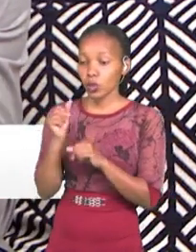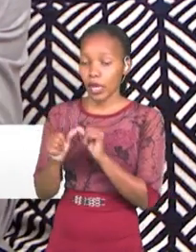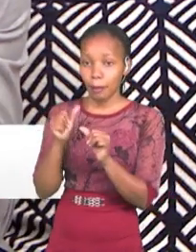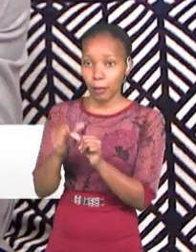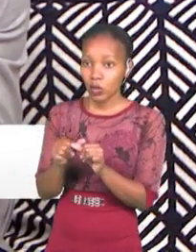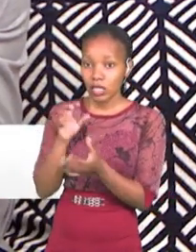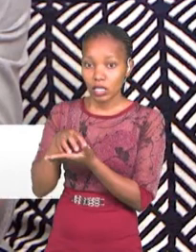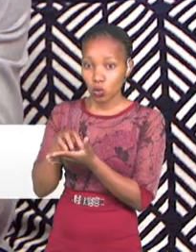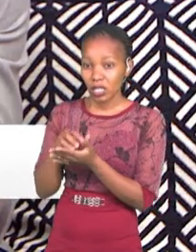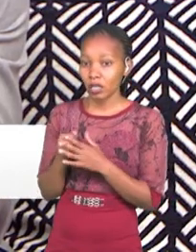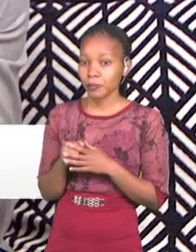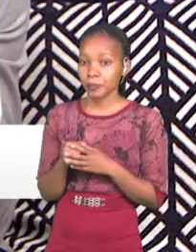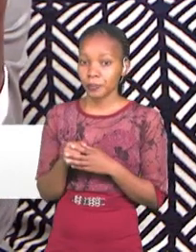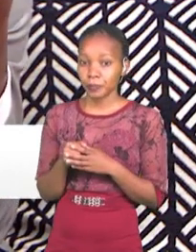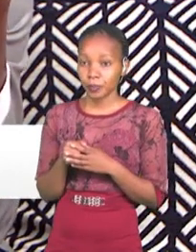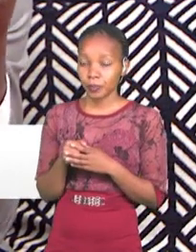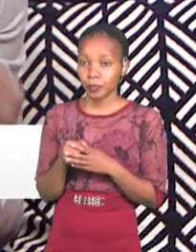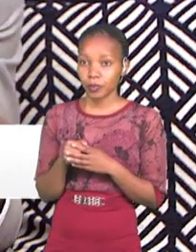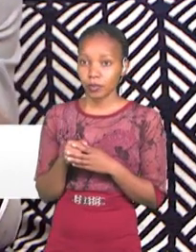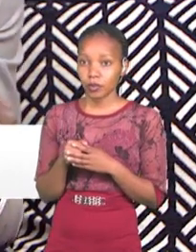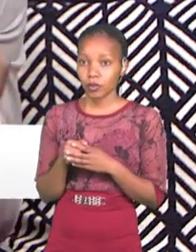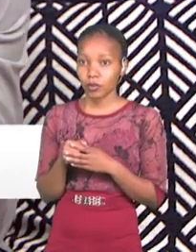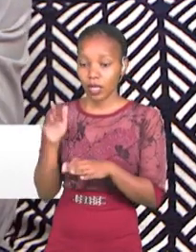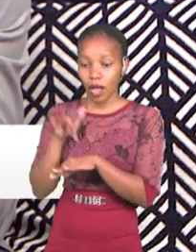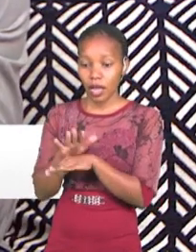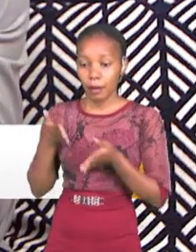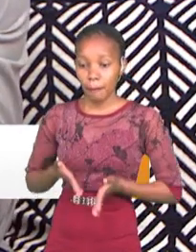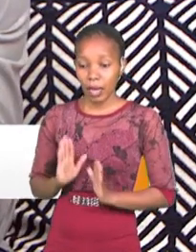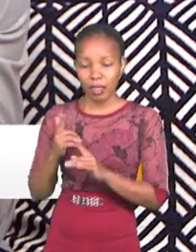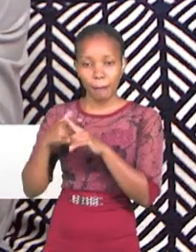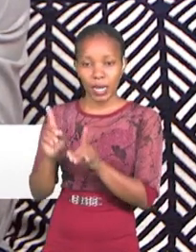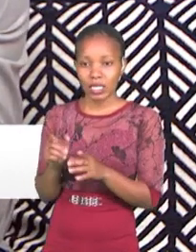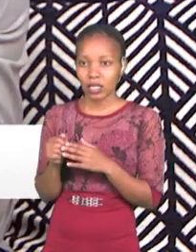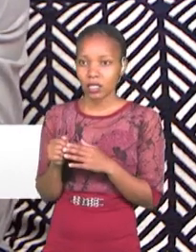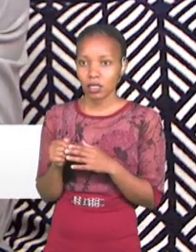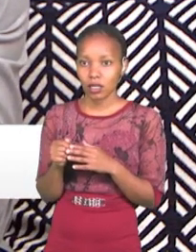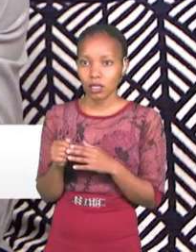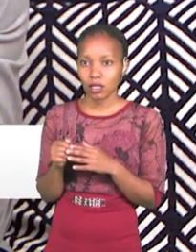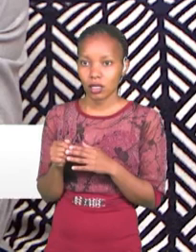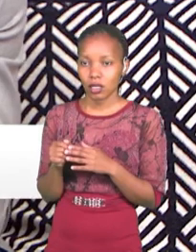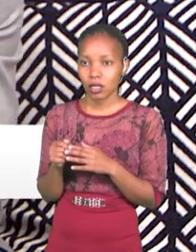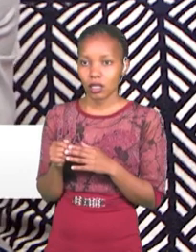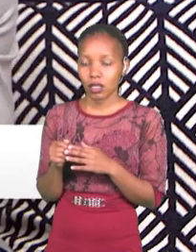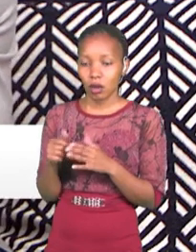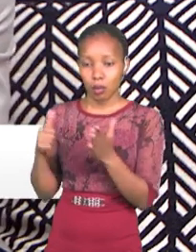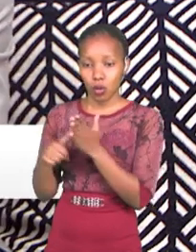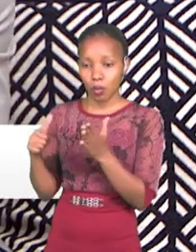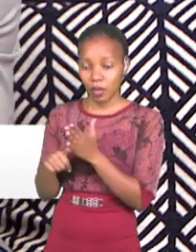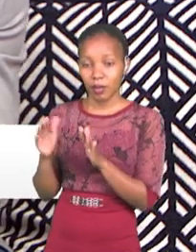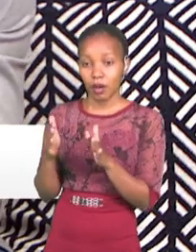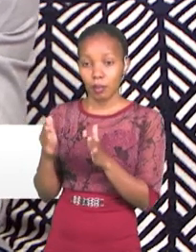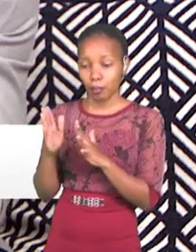the situation whereby, of course, early birth, but at some point, the long-term complications to both the mother and the